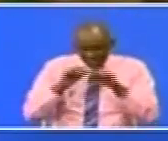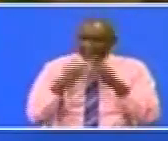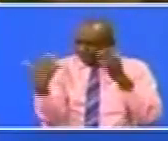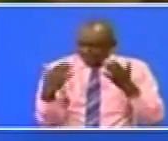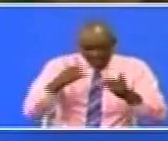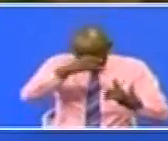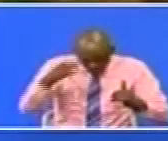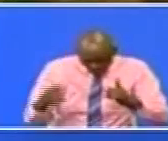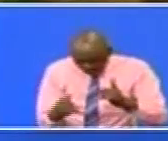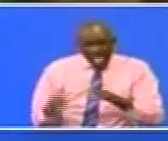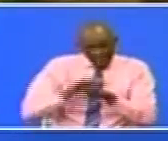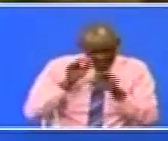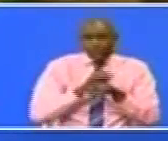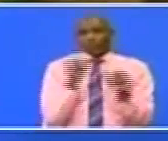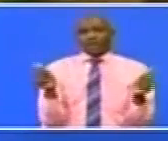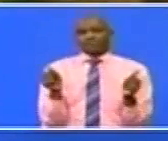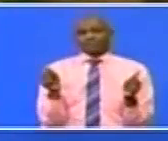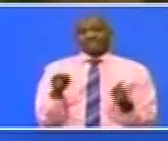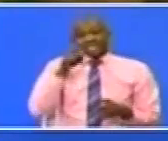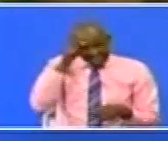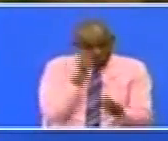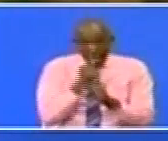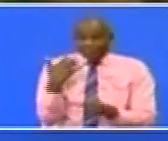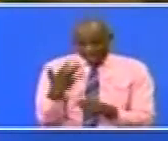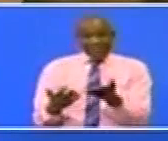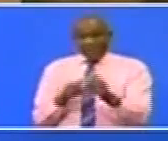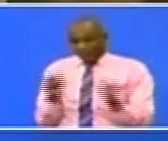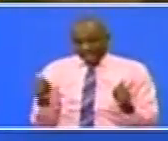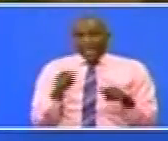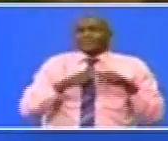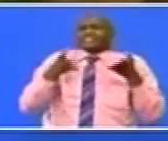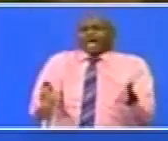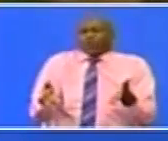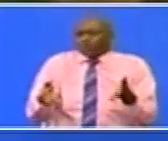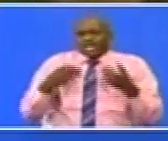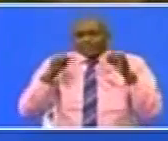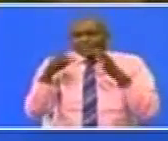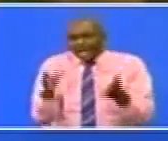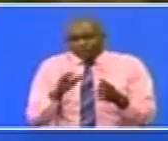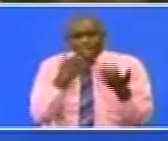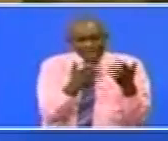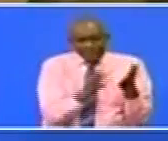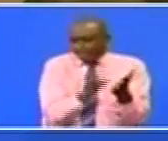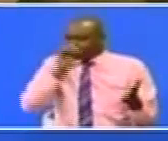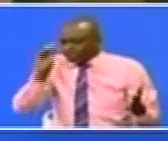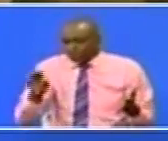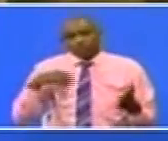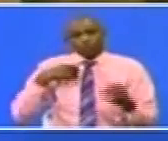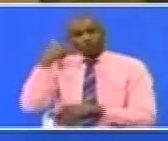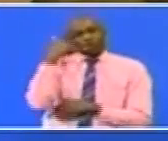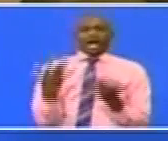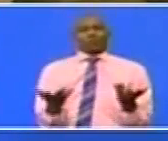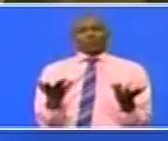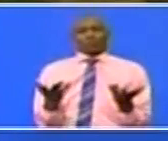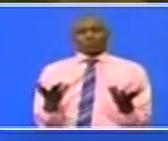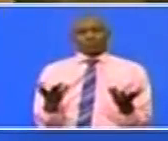to ensure that everything comes into play, it was working on paper. So how will I move the idea from paper to a